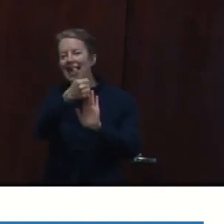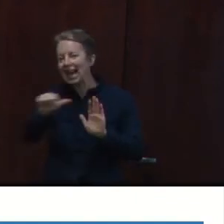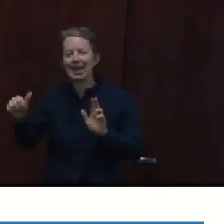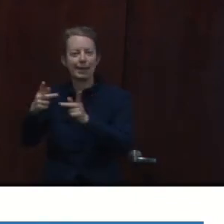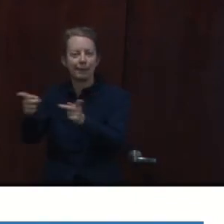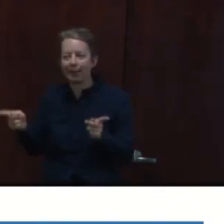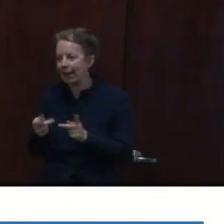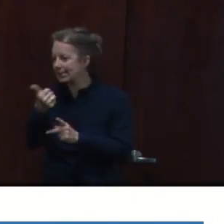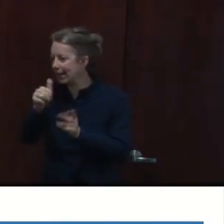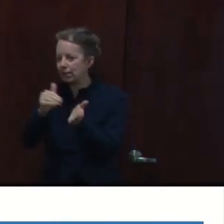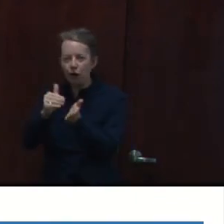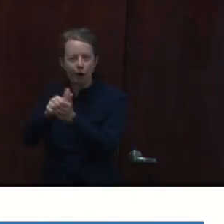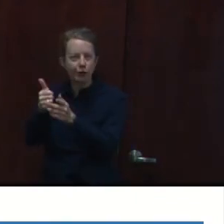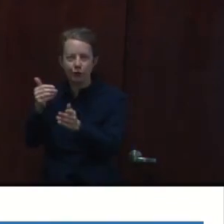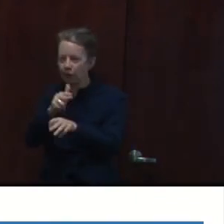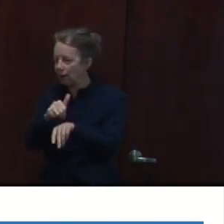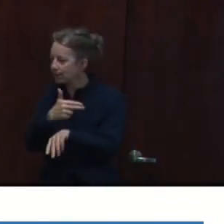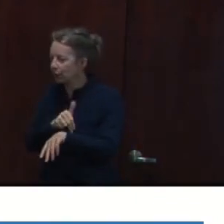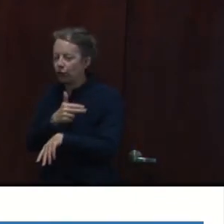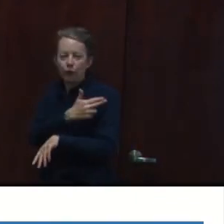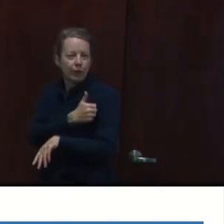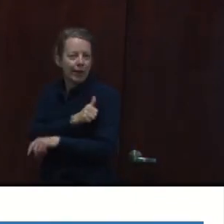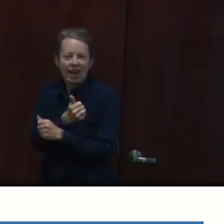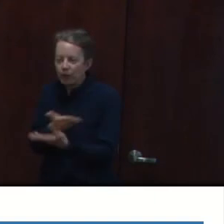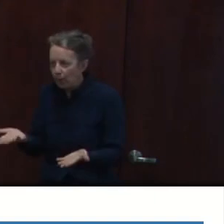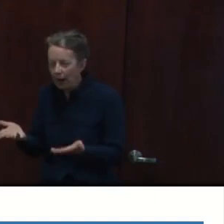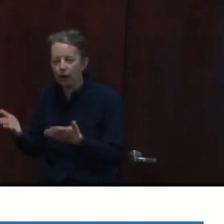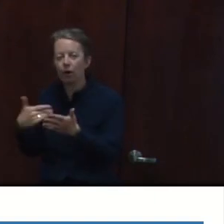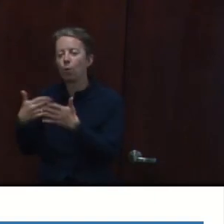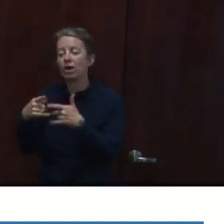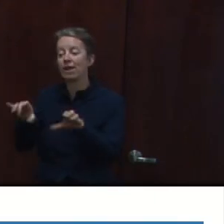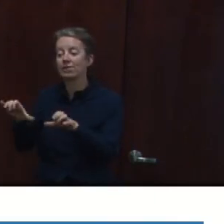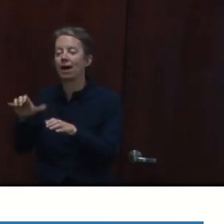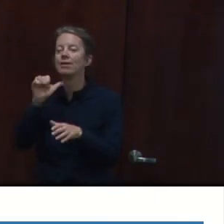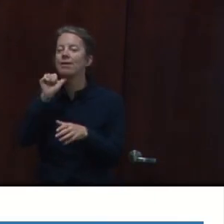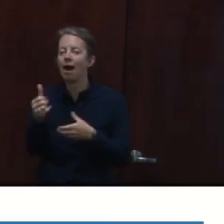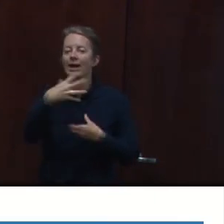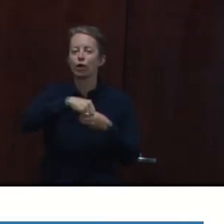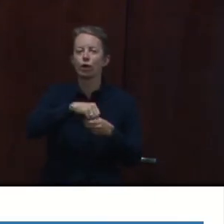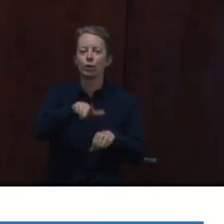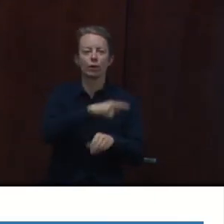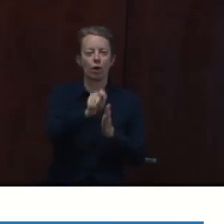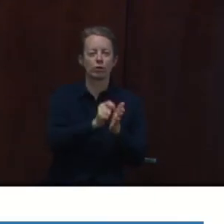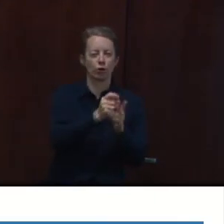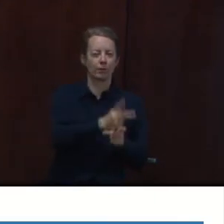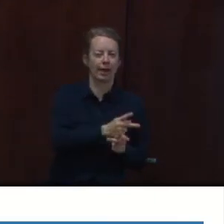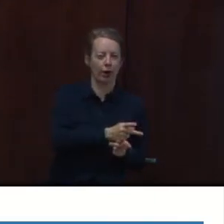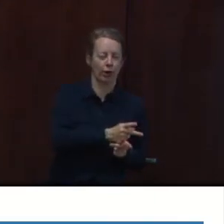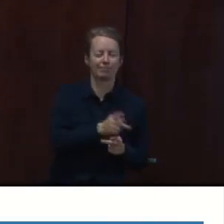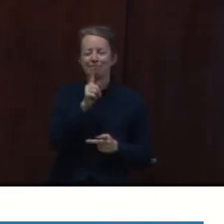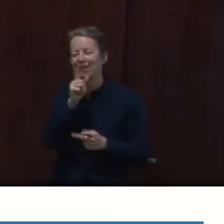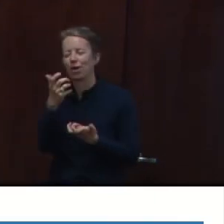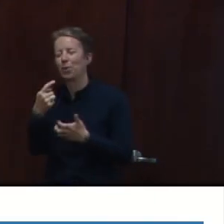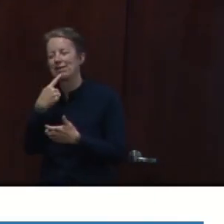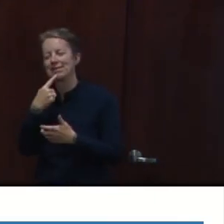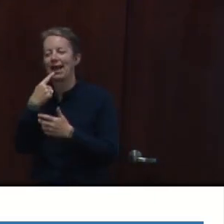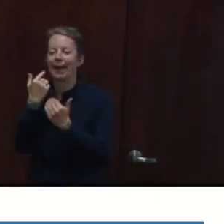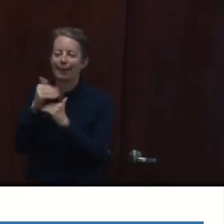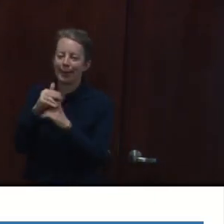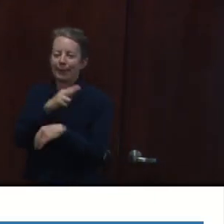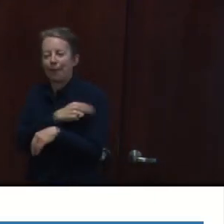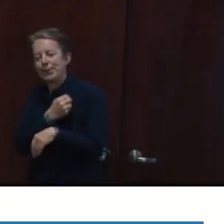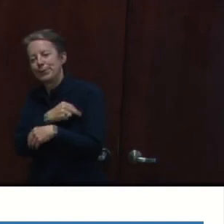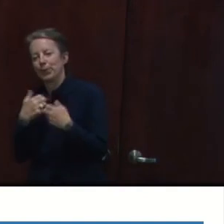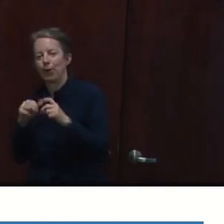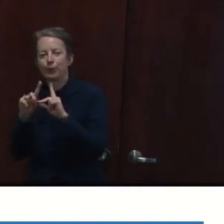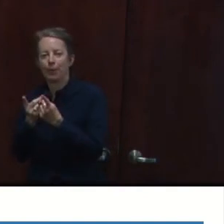facility federal vaccinators have done. So I don't want to say just the hospital and the health department, because those